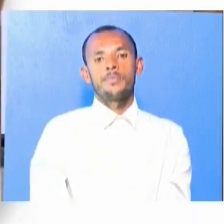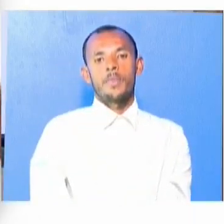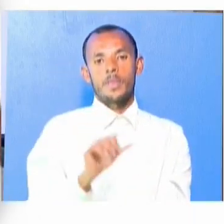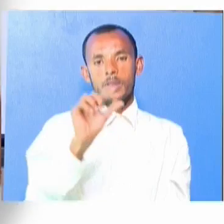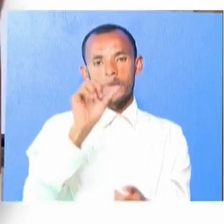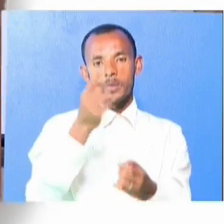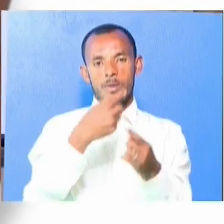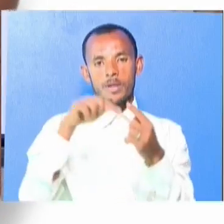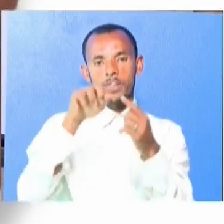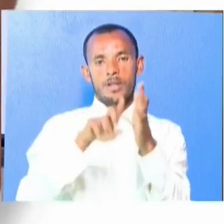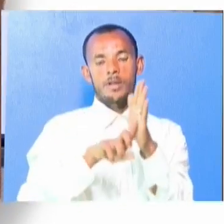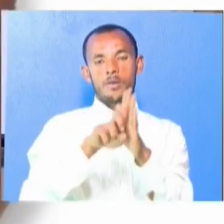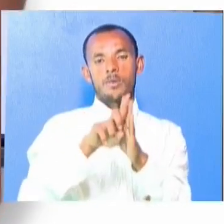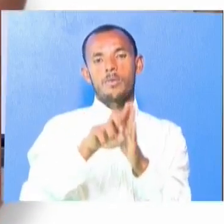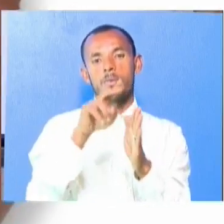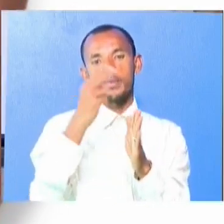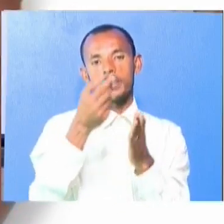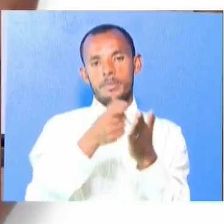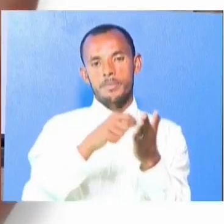order.